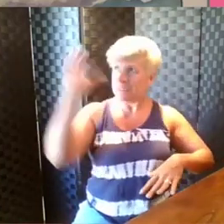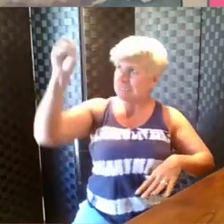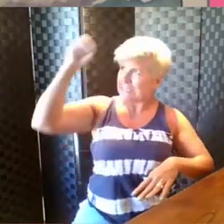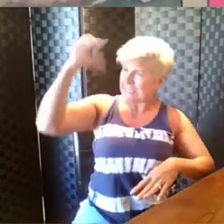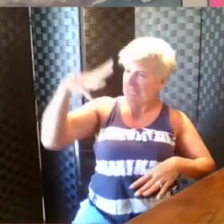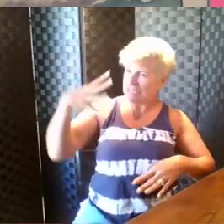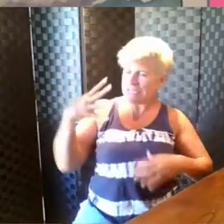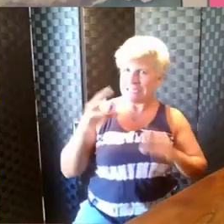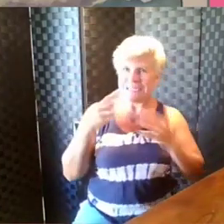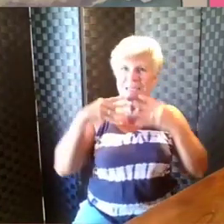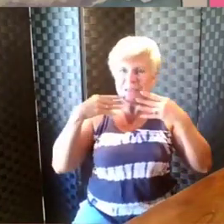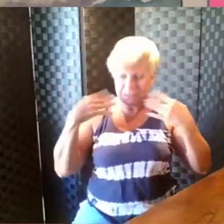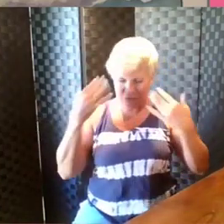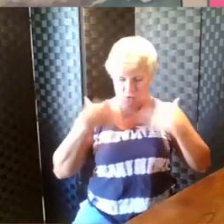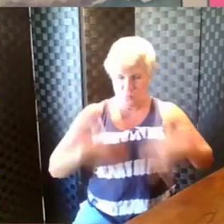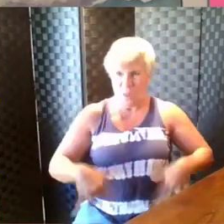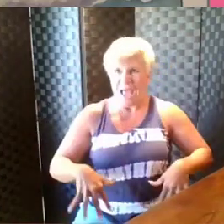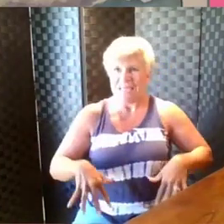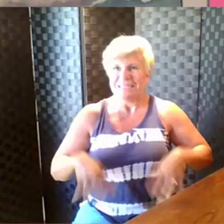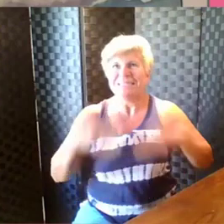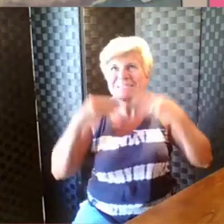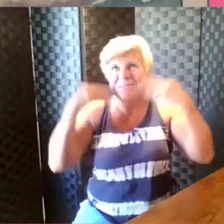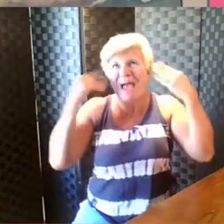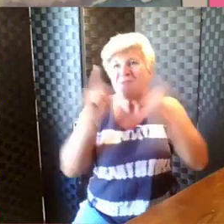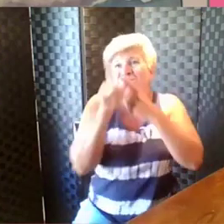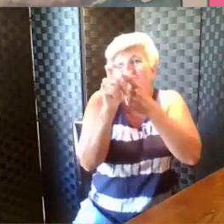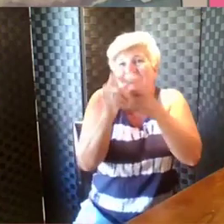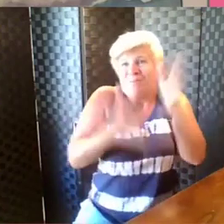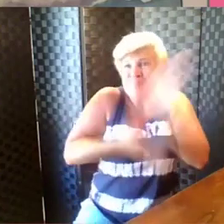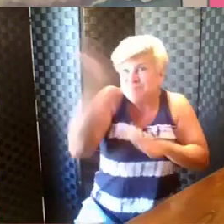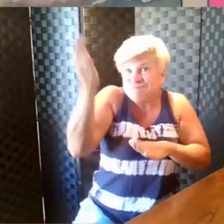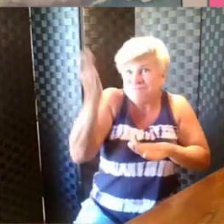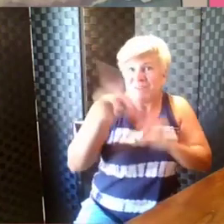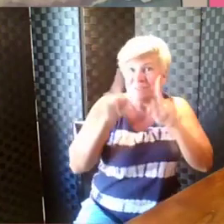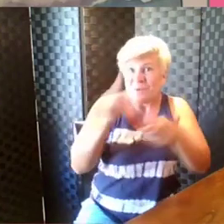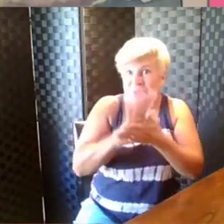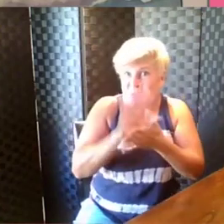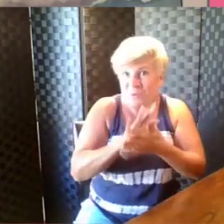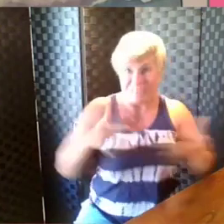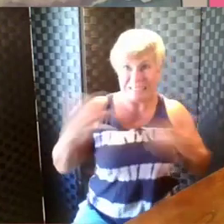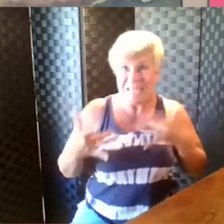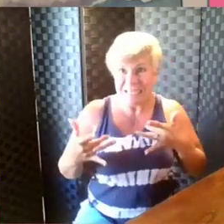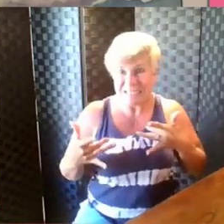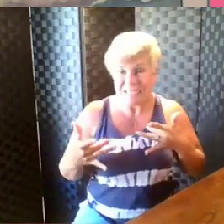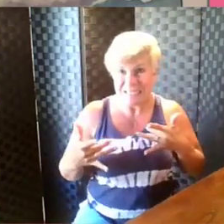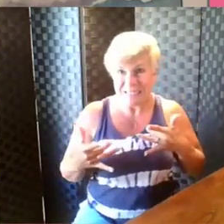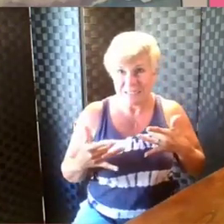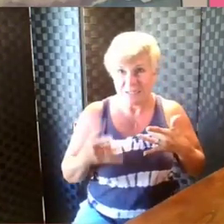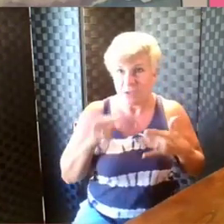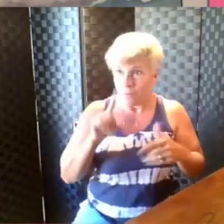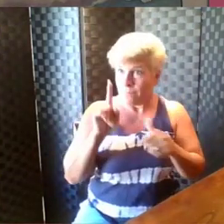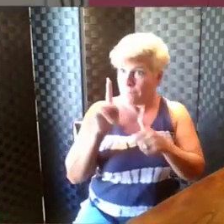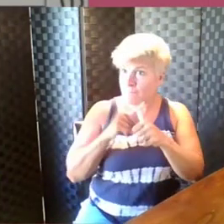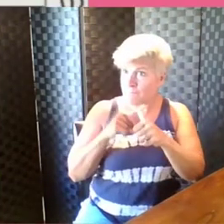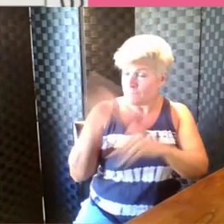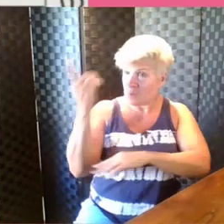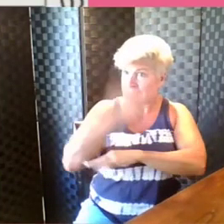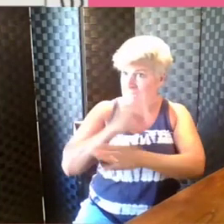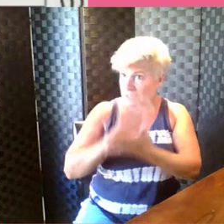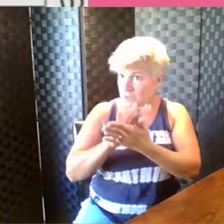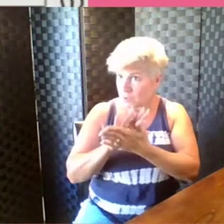her brightest smile, and she ran all the way. She was so excited. So how did she respond to her first day of